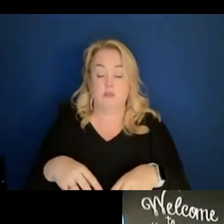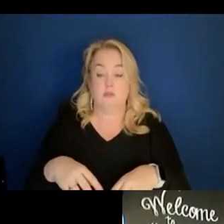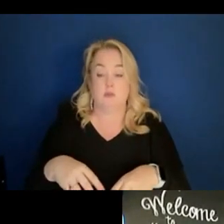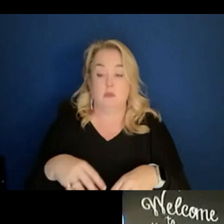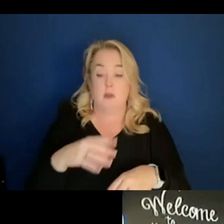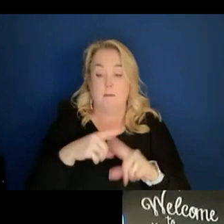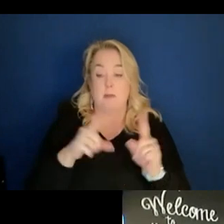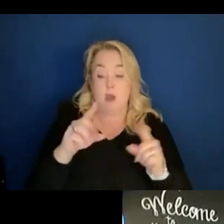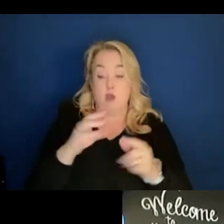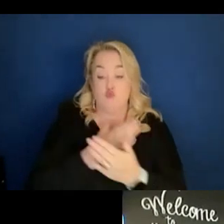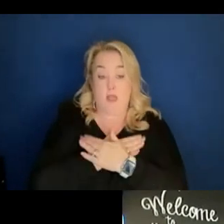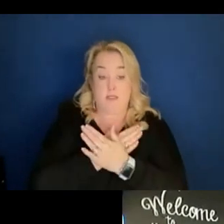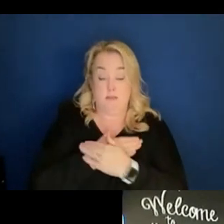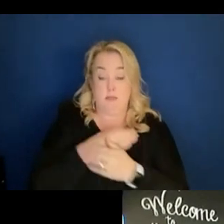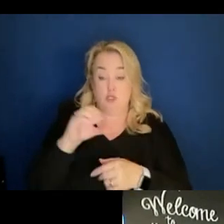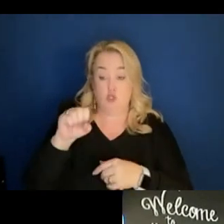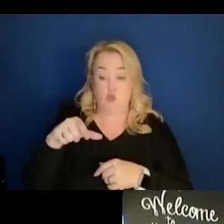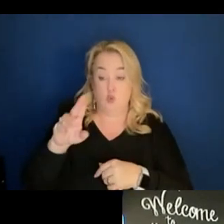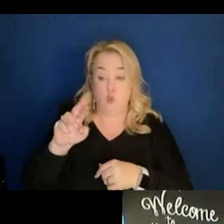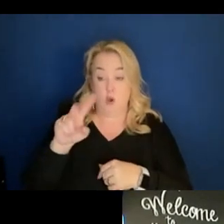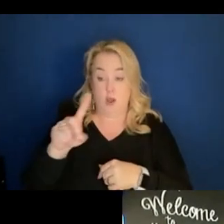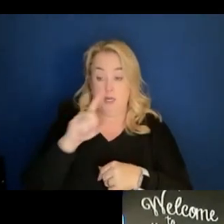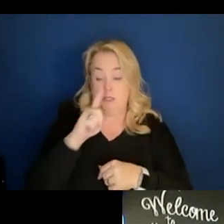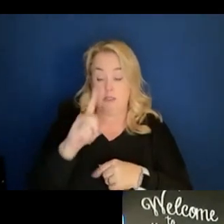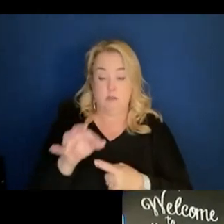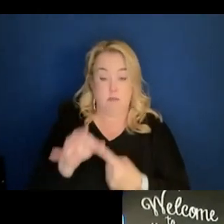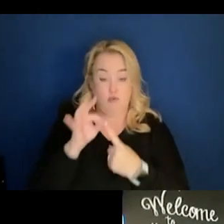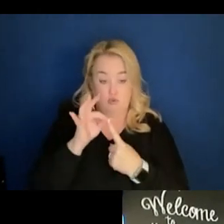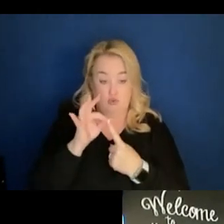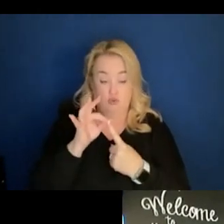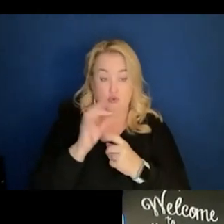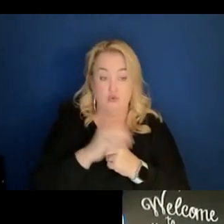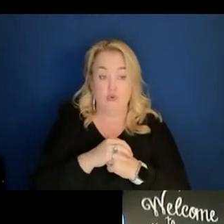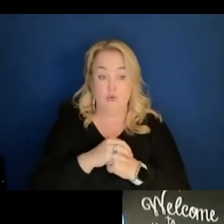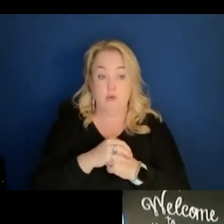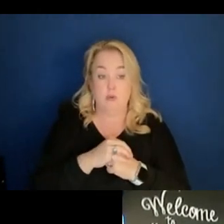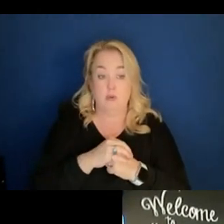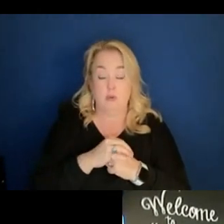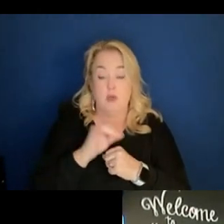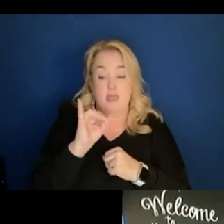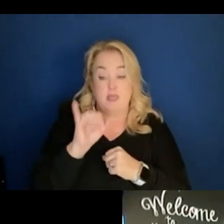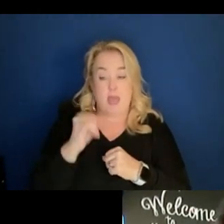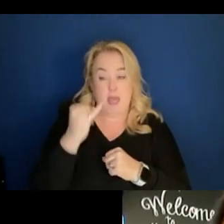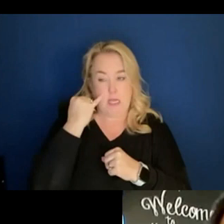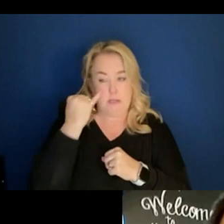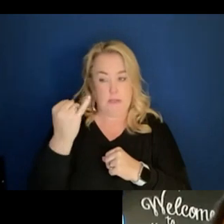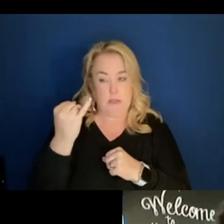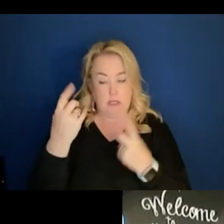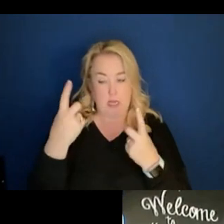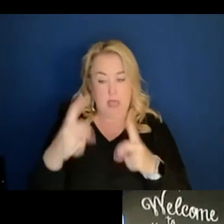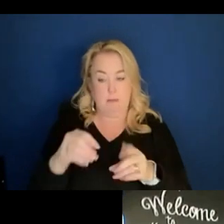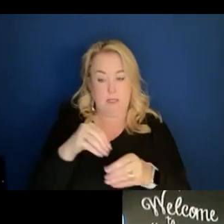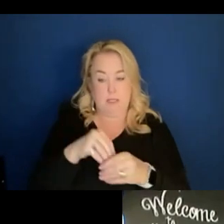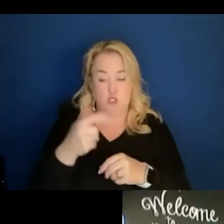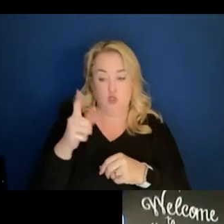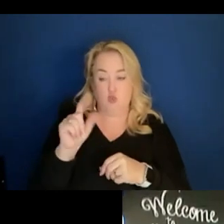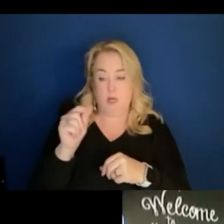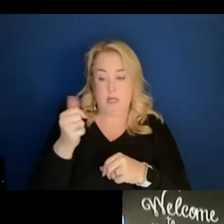But the Respite Squad is a special group. The idea sort of was developed in